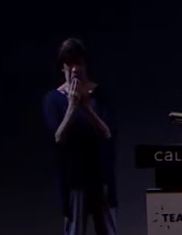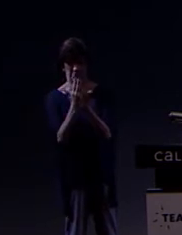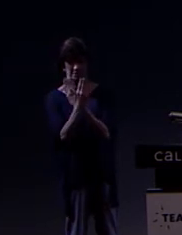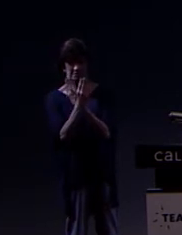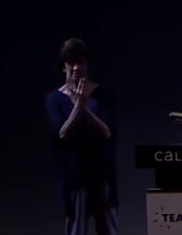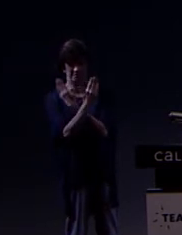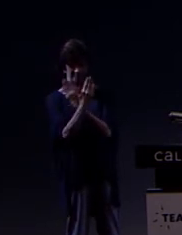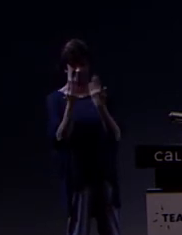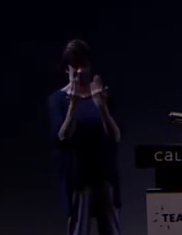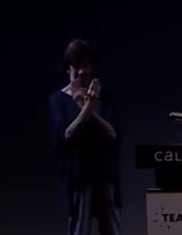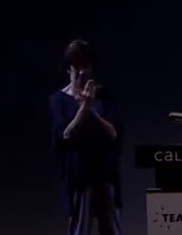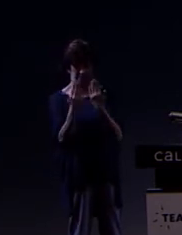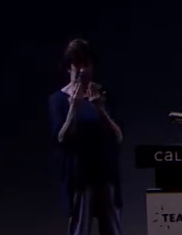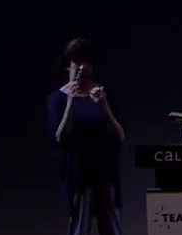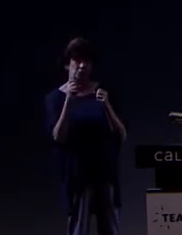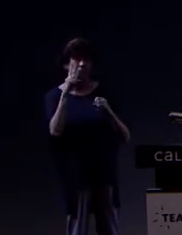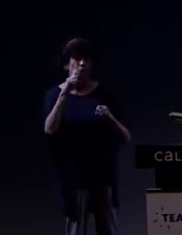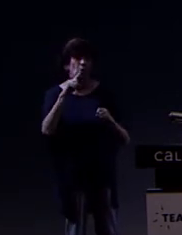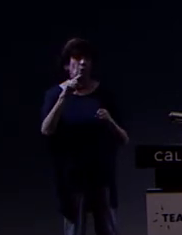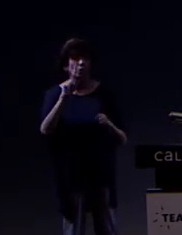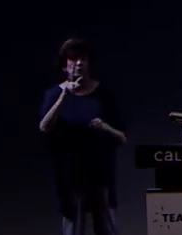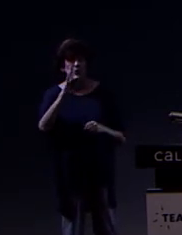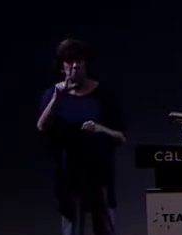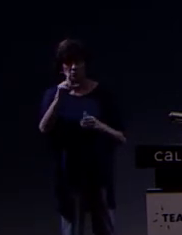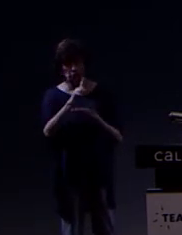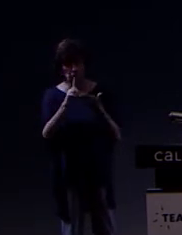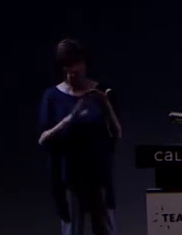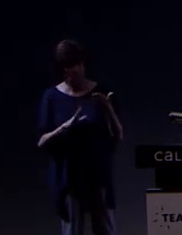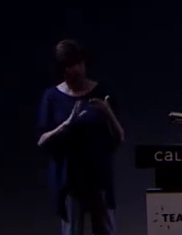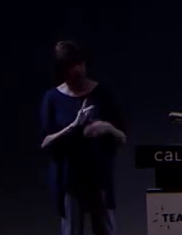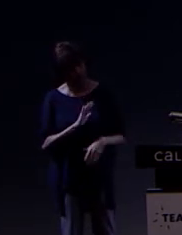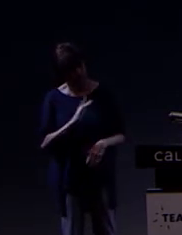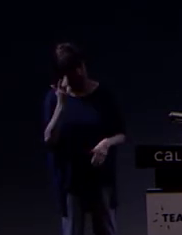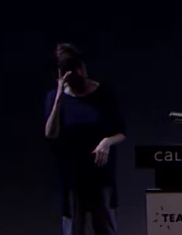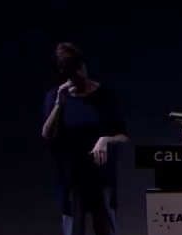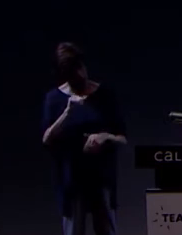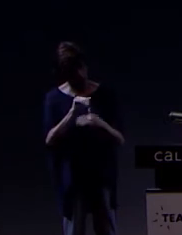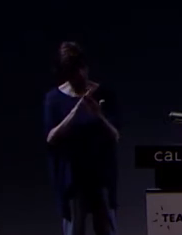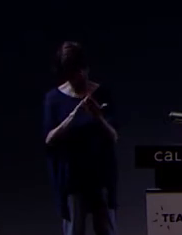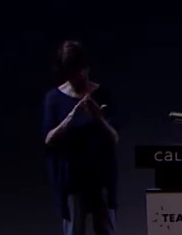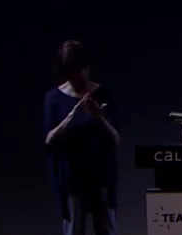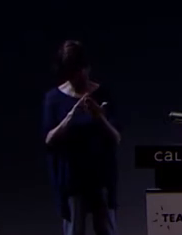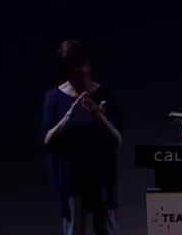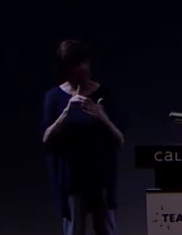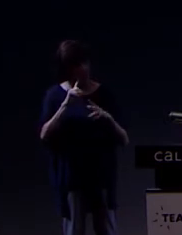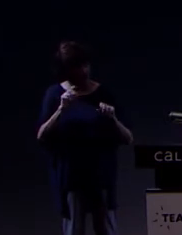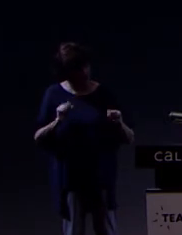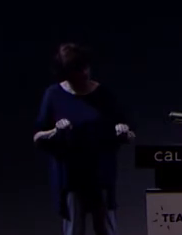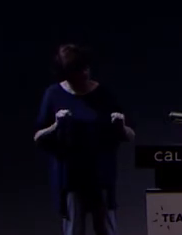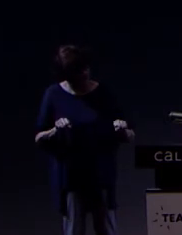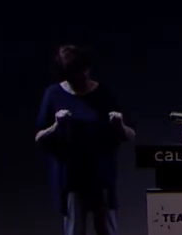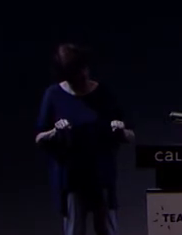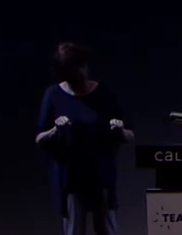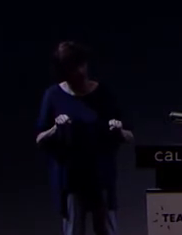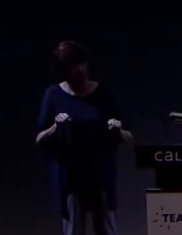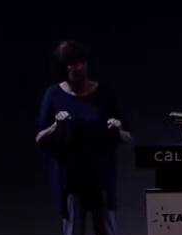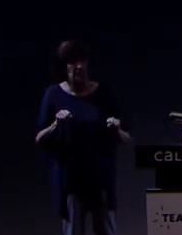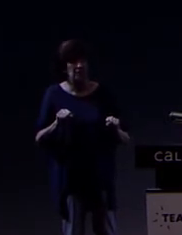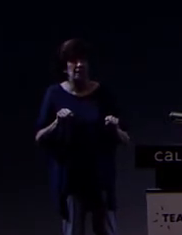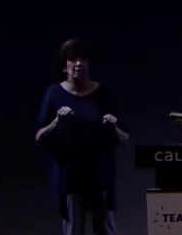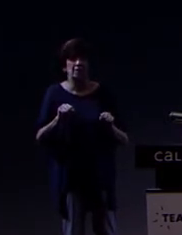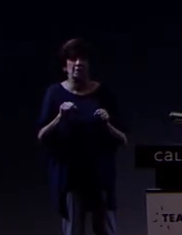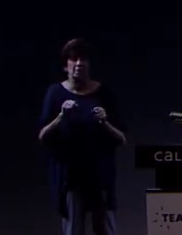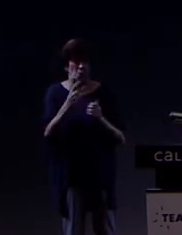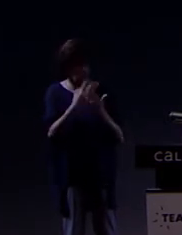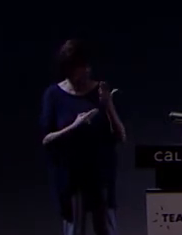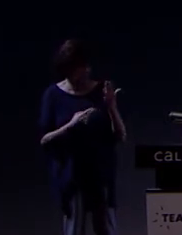for spatial designers, this is actually kind of a smart approach. And I think there's some possibility here to put both of